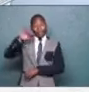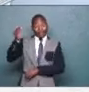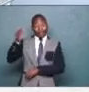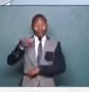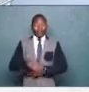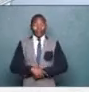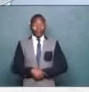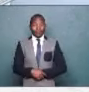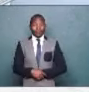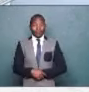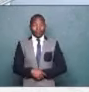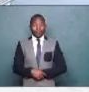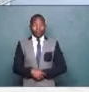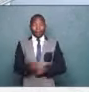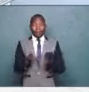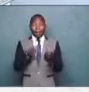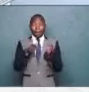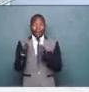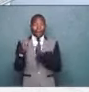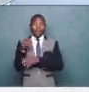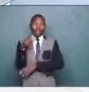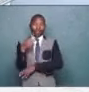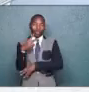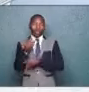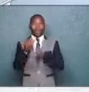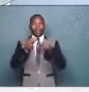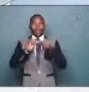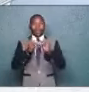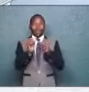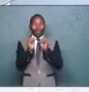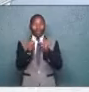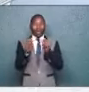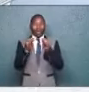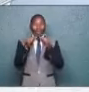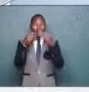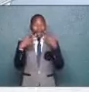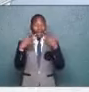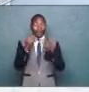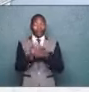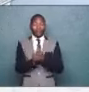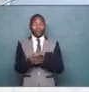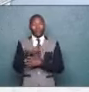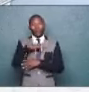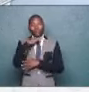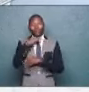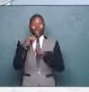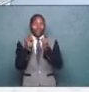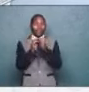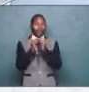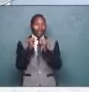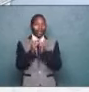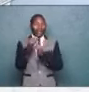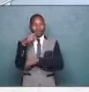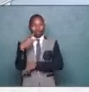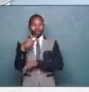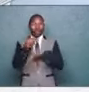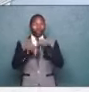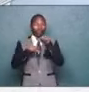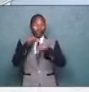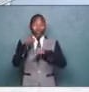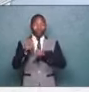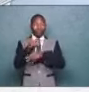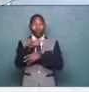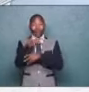Dimulanje. Gawo la chiwiri lidzachitika kuyambira pa 9 mpaka pa 22